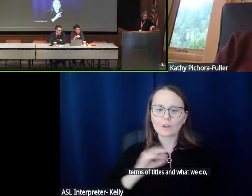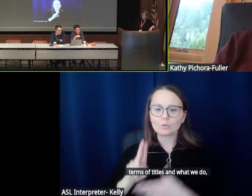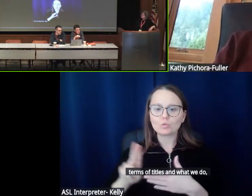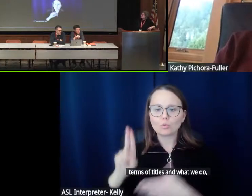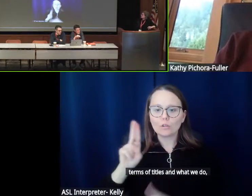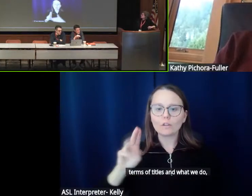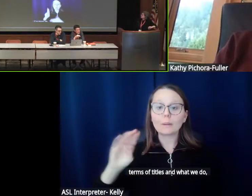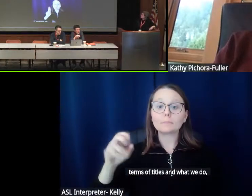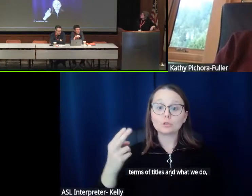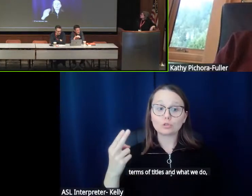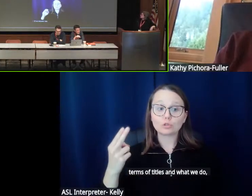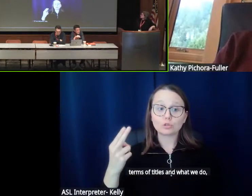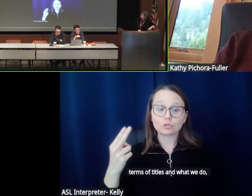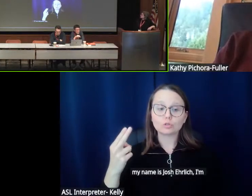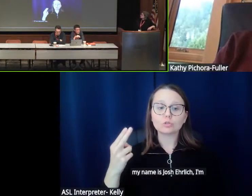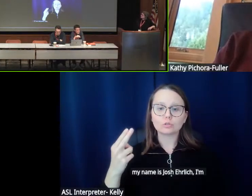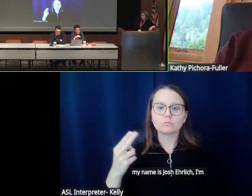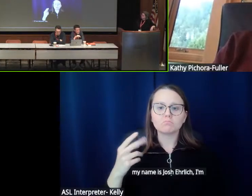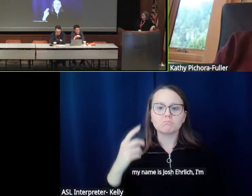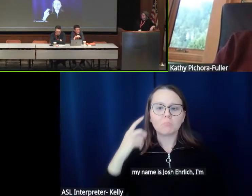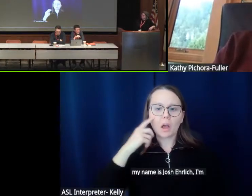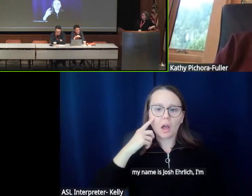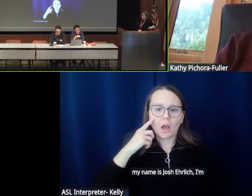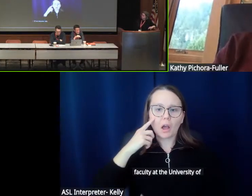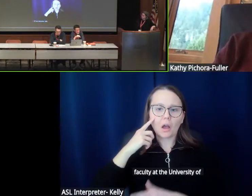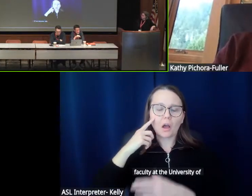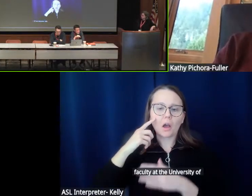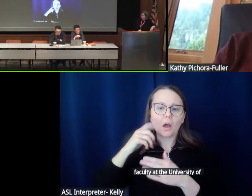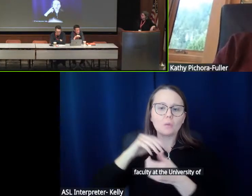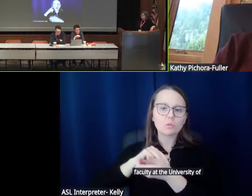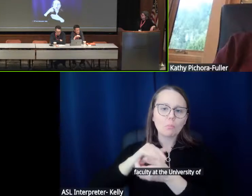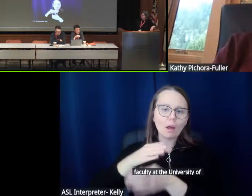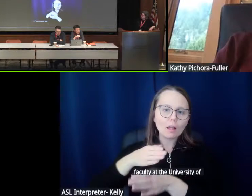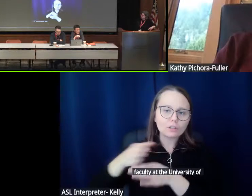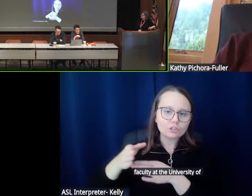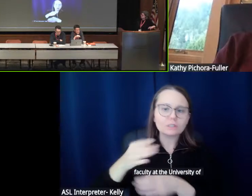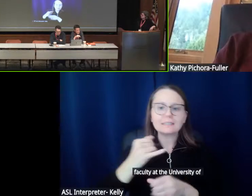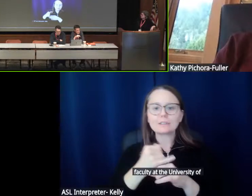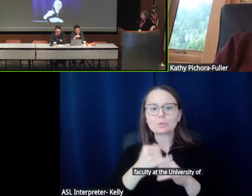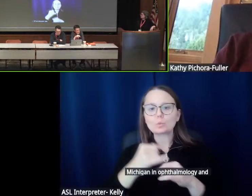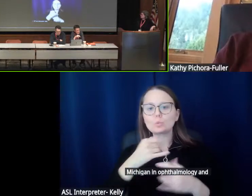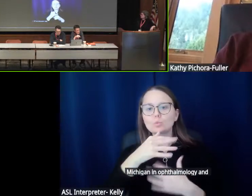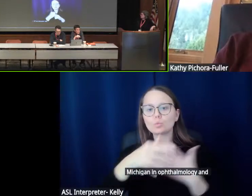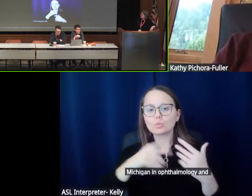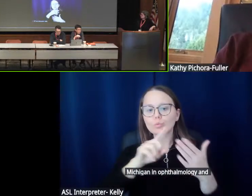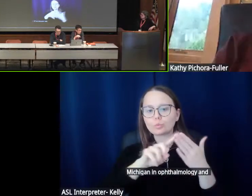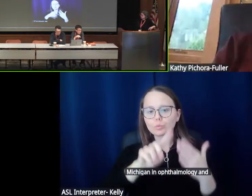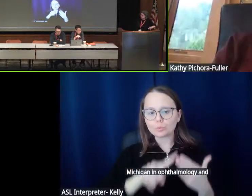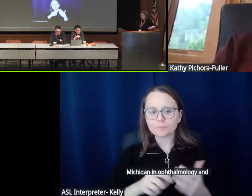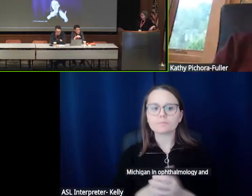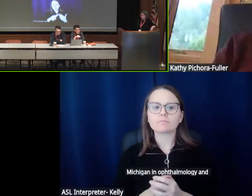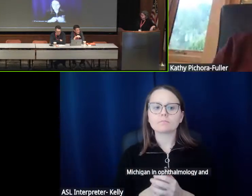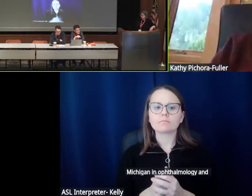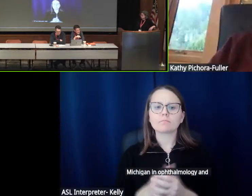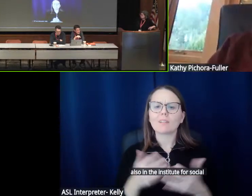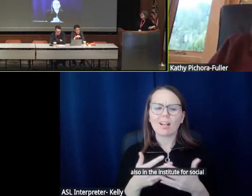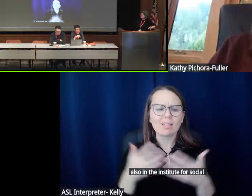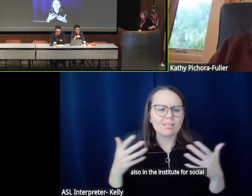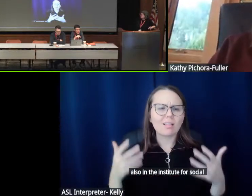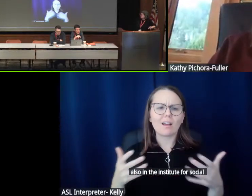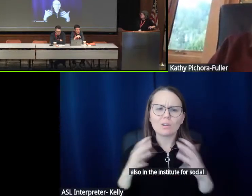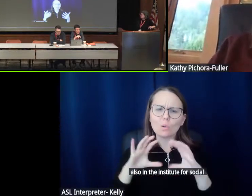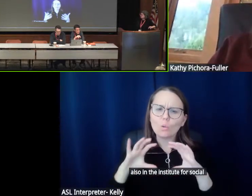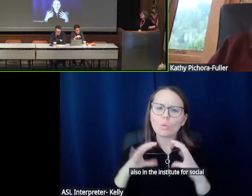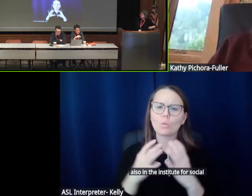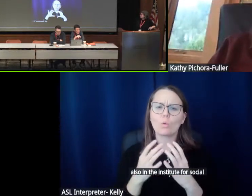Michigan in ophthalmology and also in the Institute for Social Research, and also do a lot of global health work like Kathy,